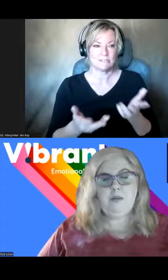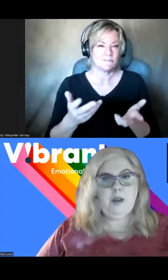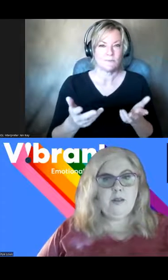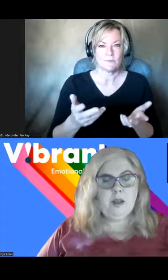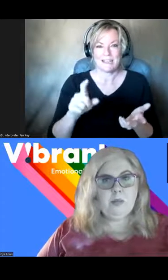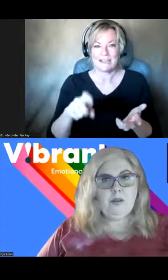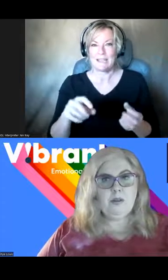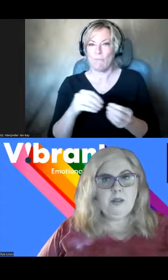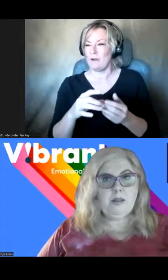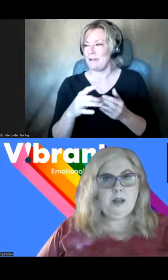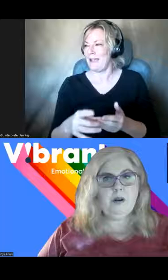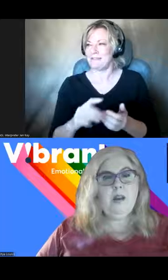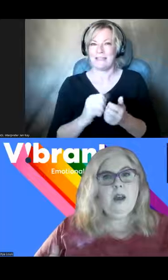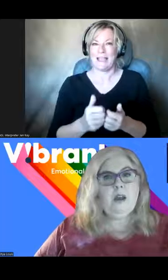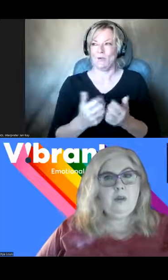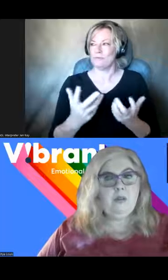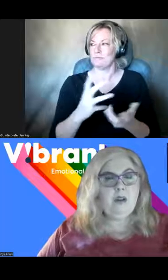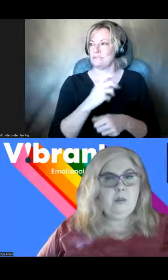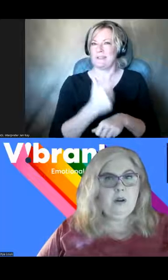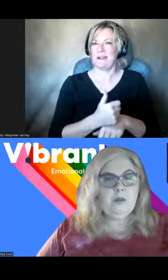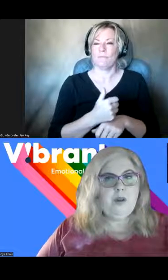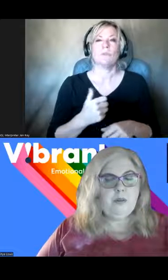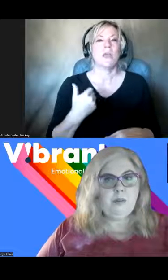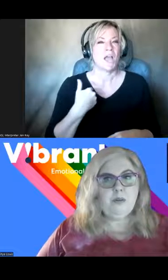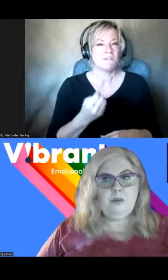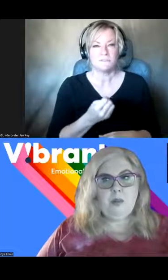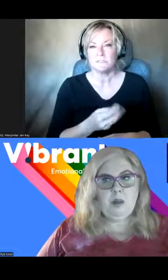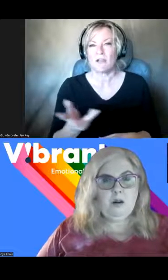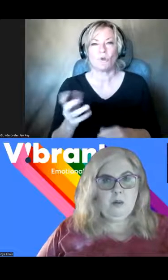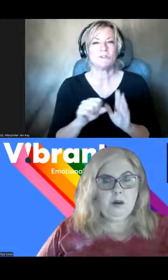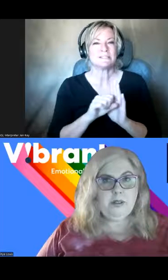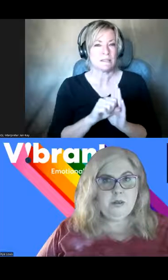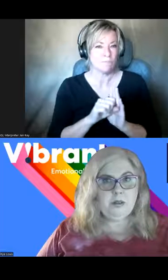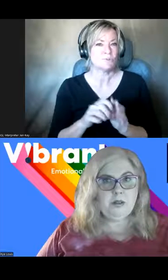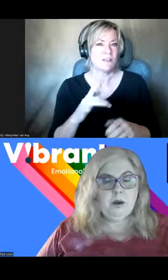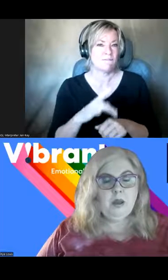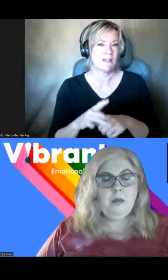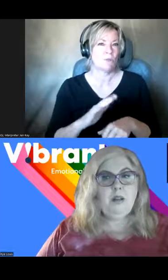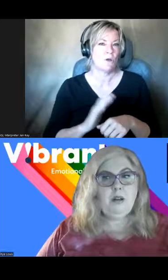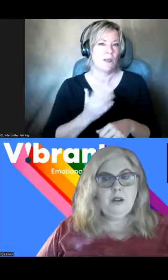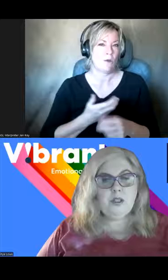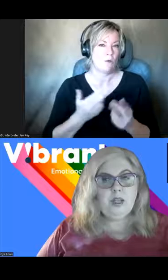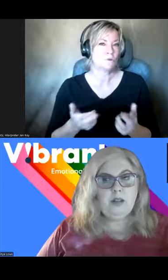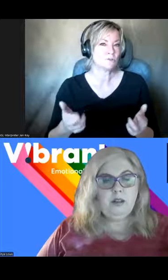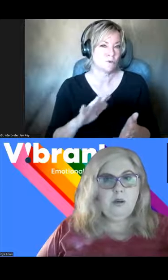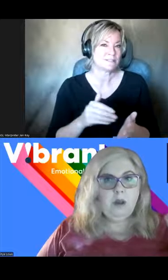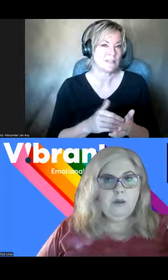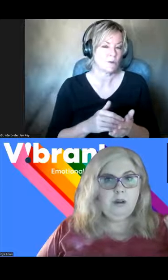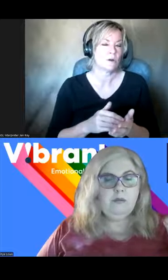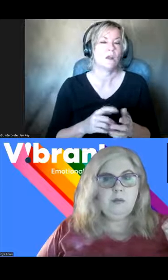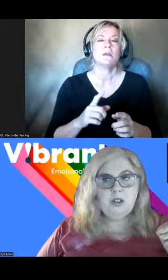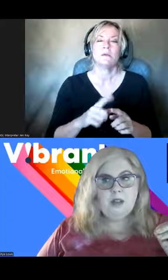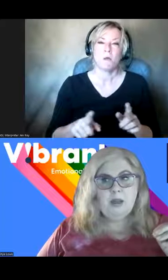need a little bit of guidance in how to put those things together, we have a number of samples available on our network resource center. But largely, you